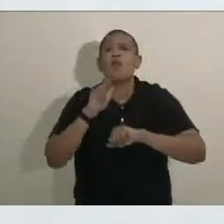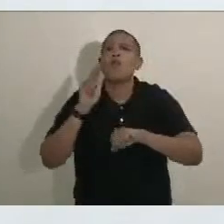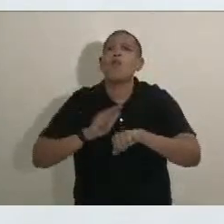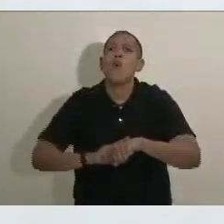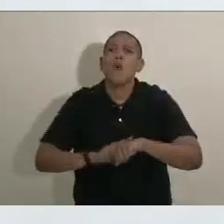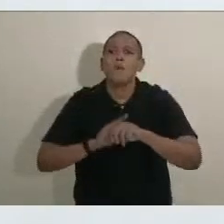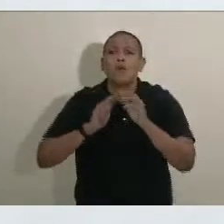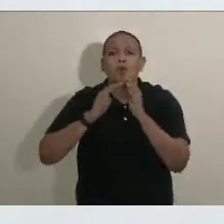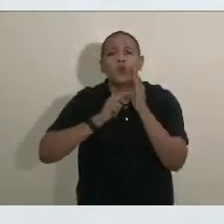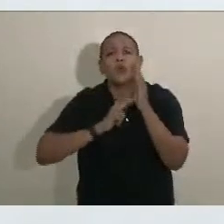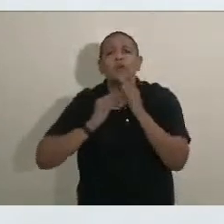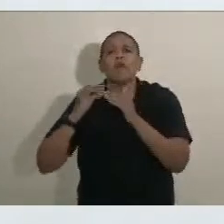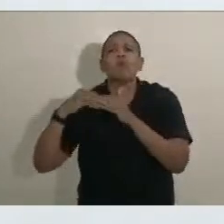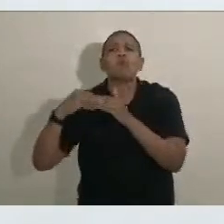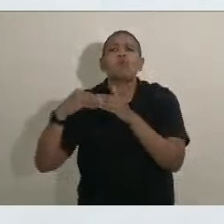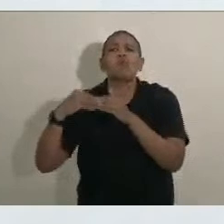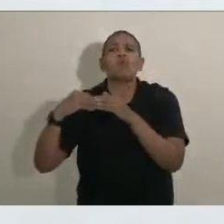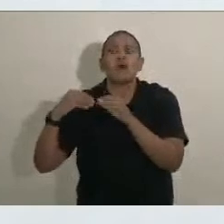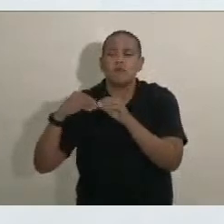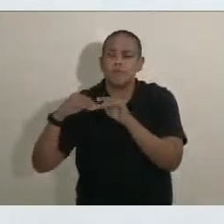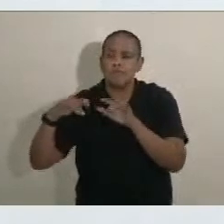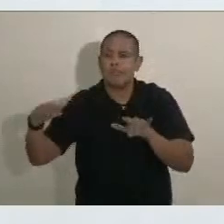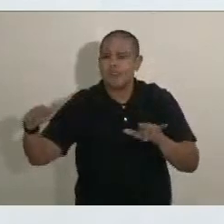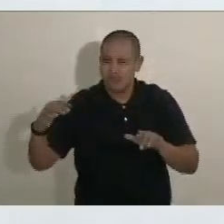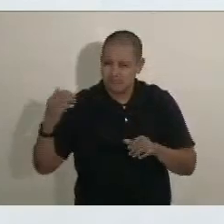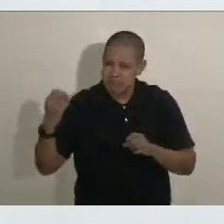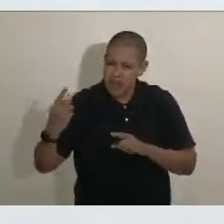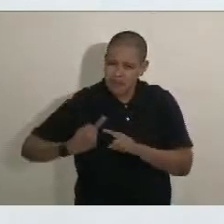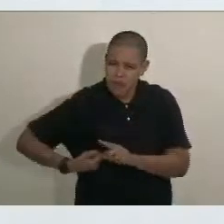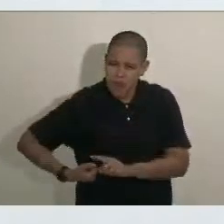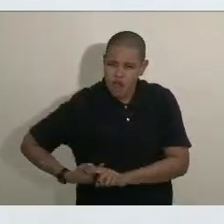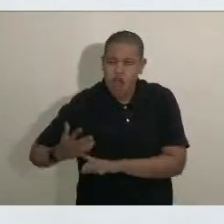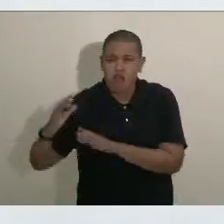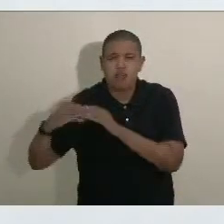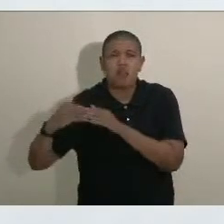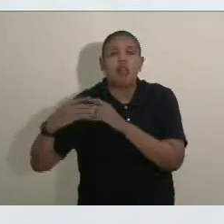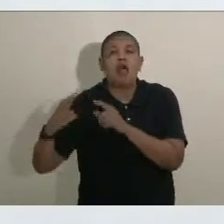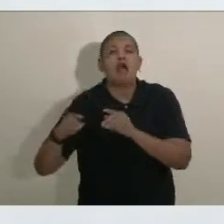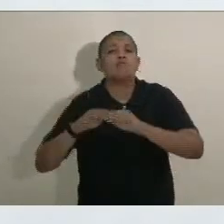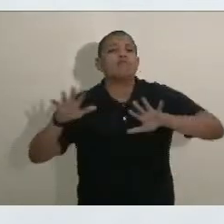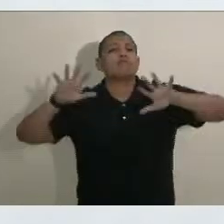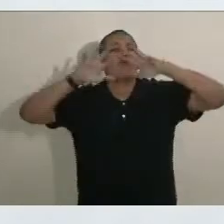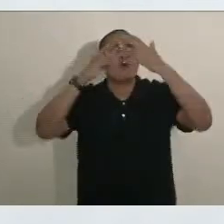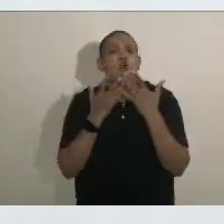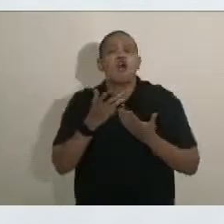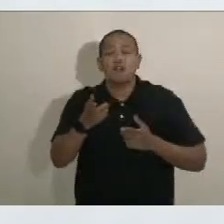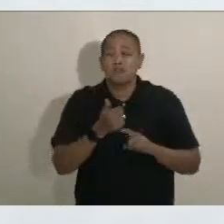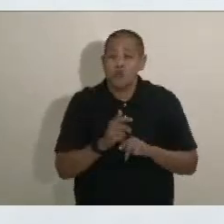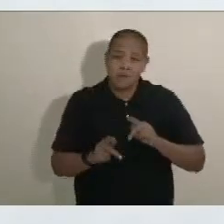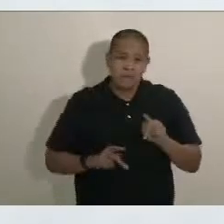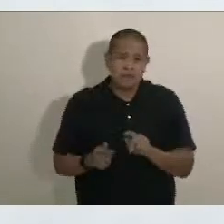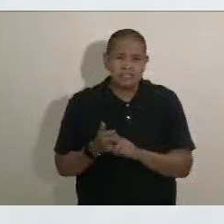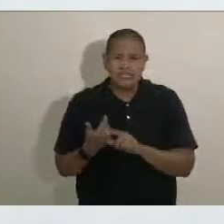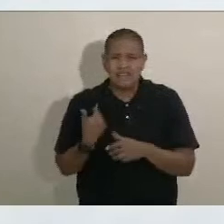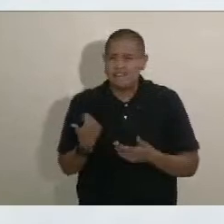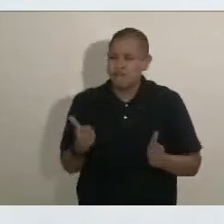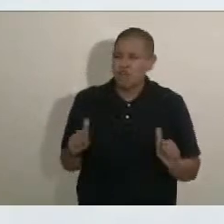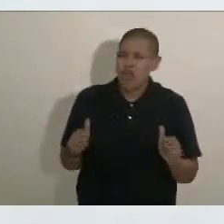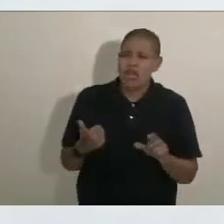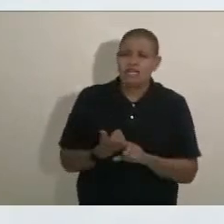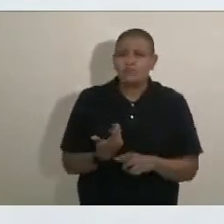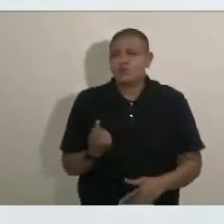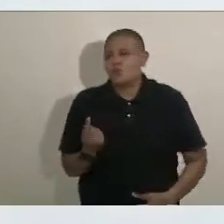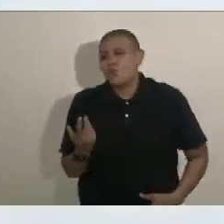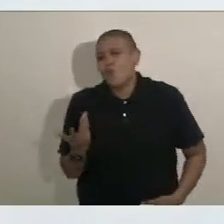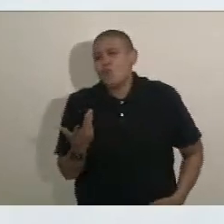have been relaxed over the last number of months across the world. So persons are